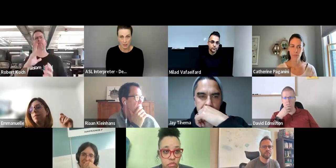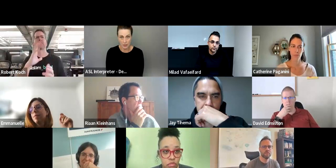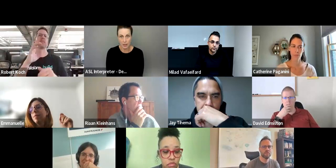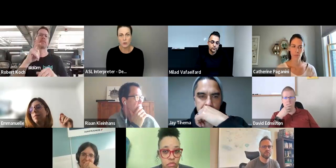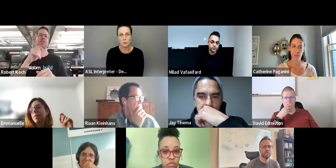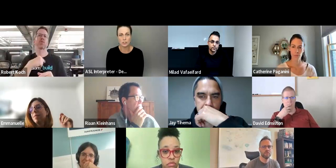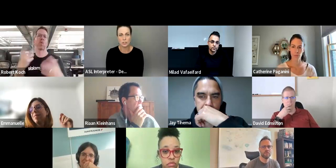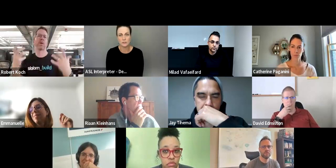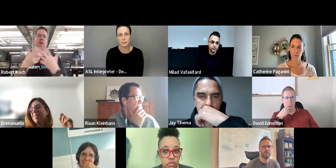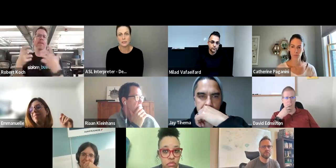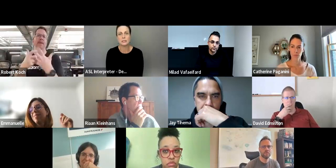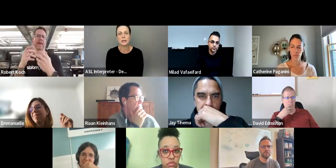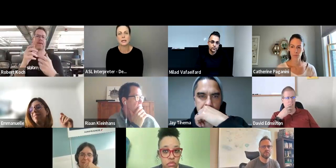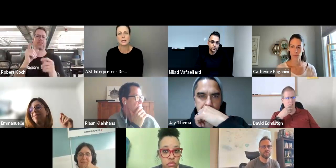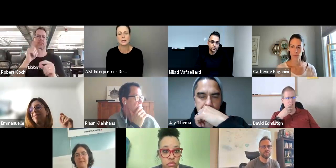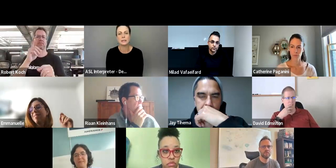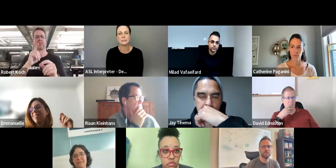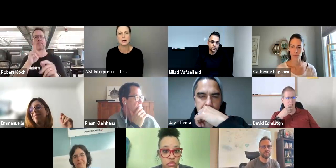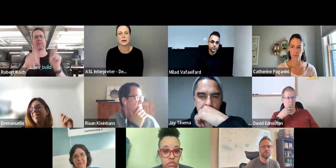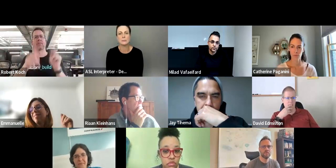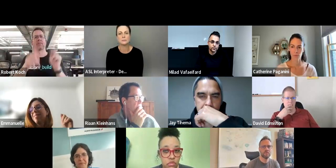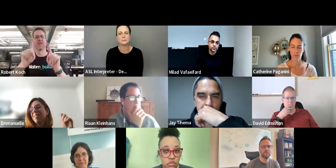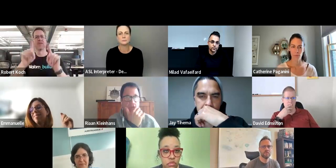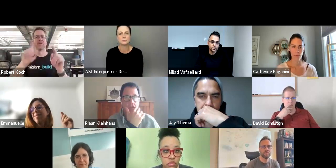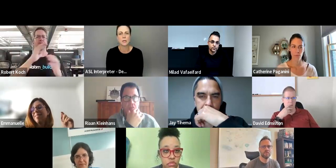next month we will shift a bit and